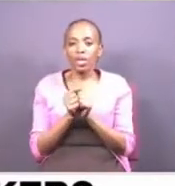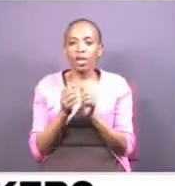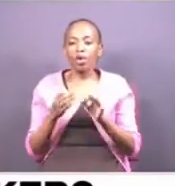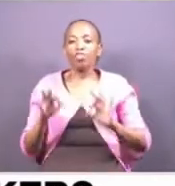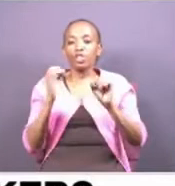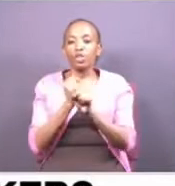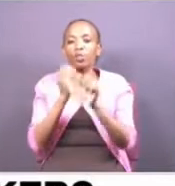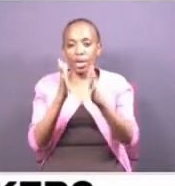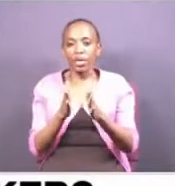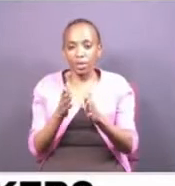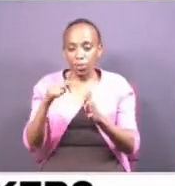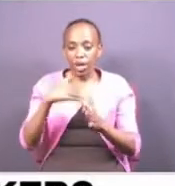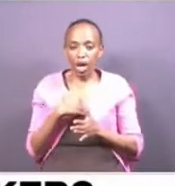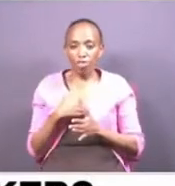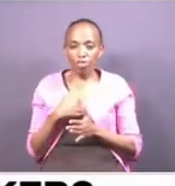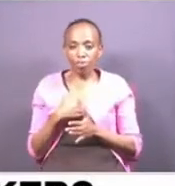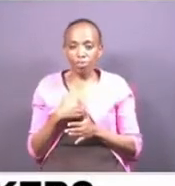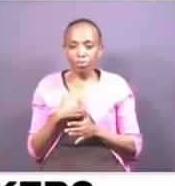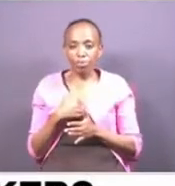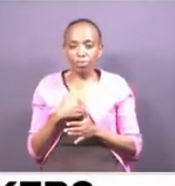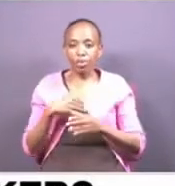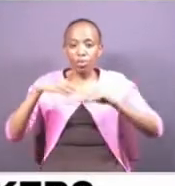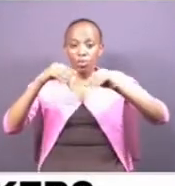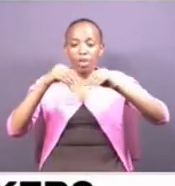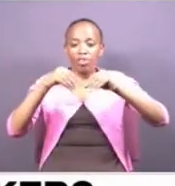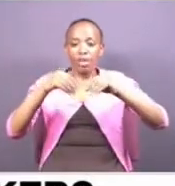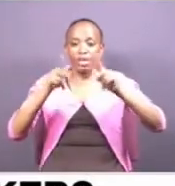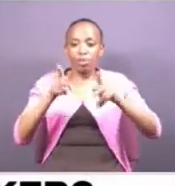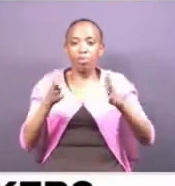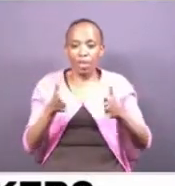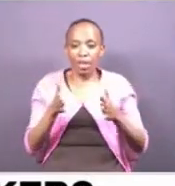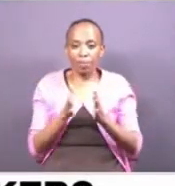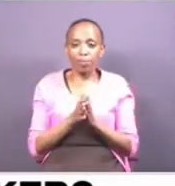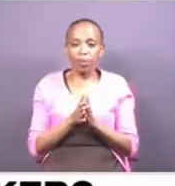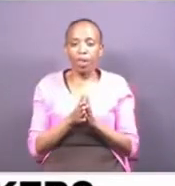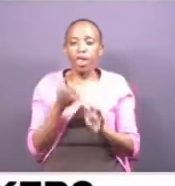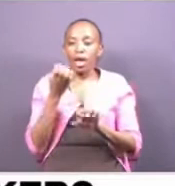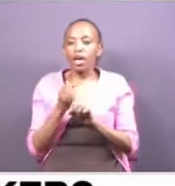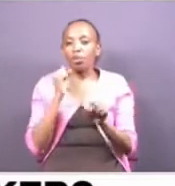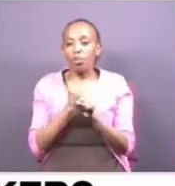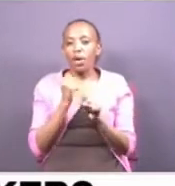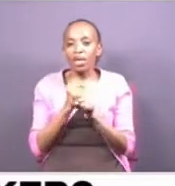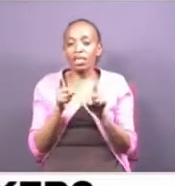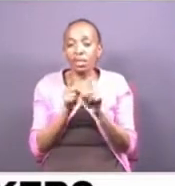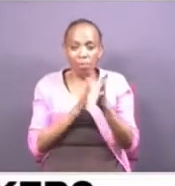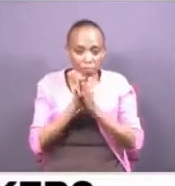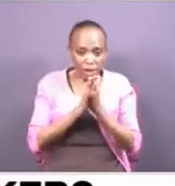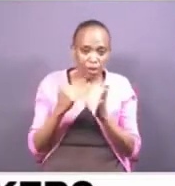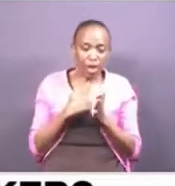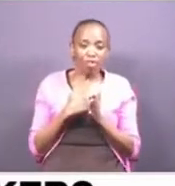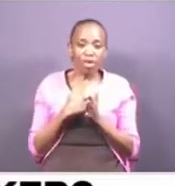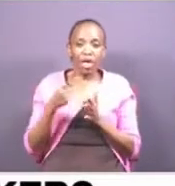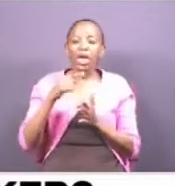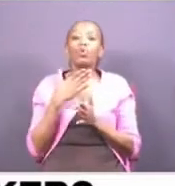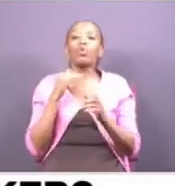official workers. We have got very qualified people here in Nyandarua, very hardworking, very passionate, and we